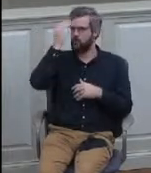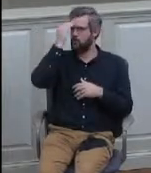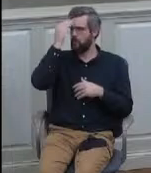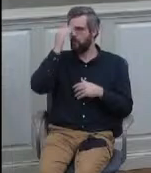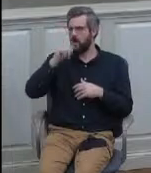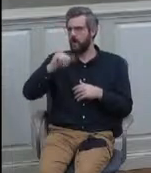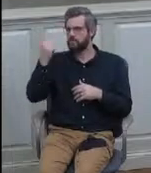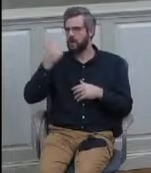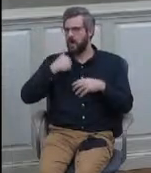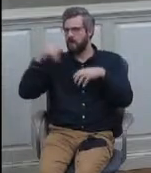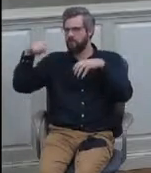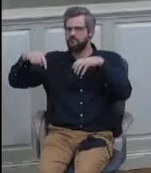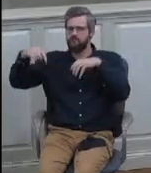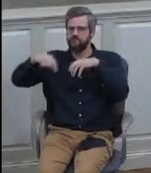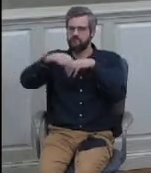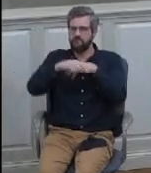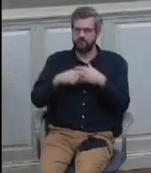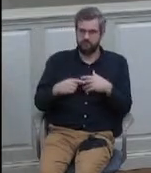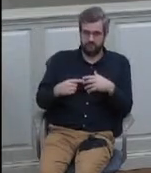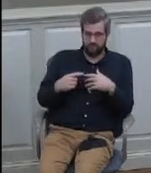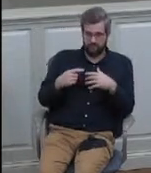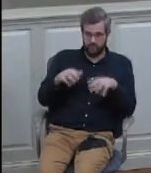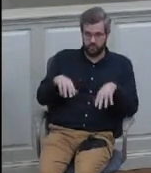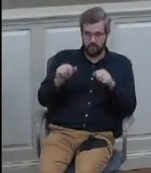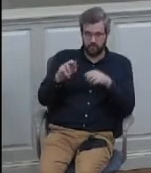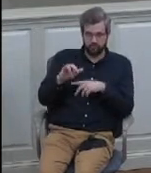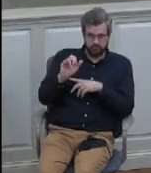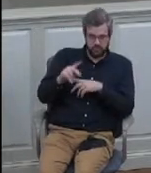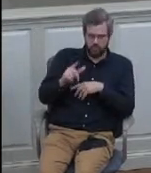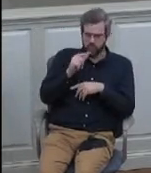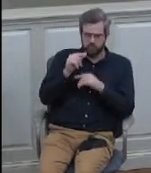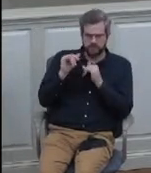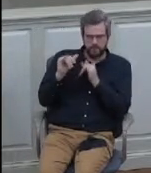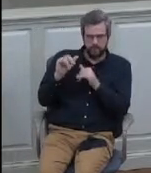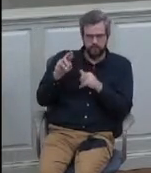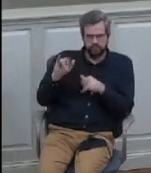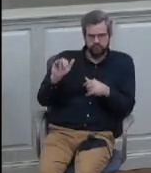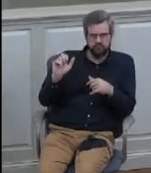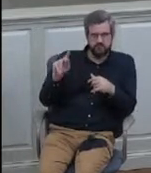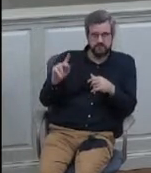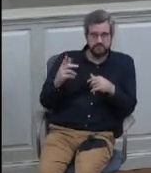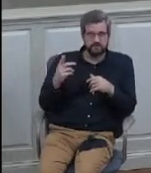you're going to take risk, you want to know who else is going to be taking risk with sure. you. So yeah.